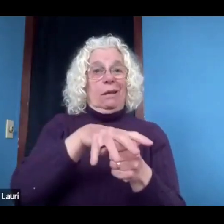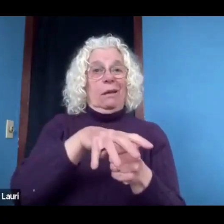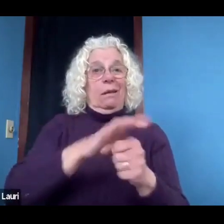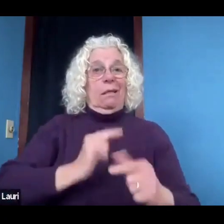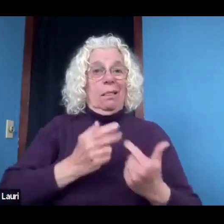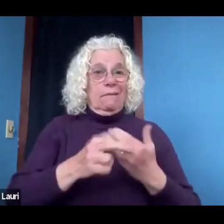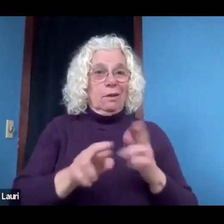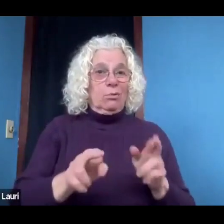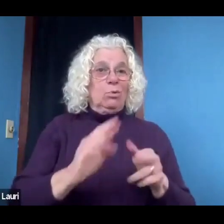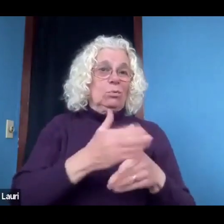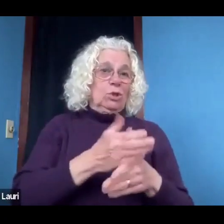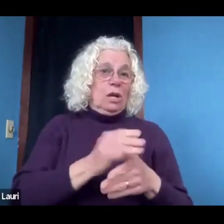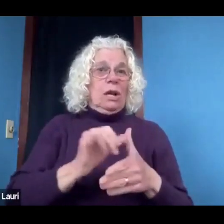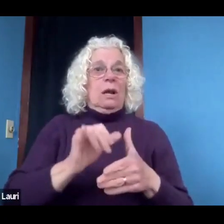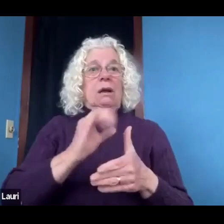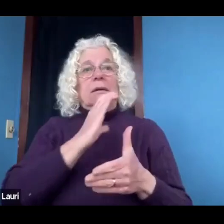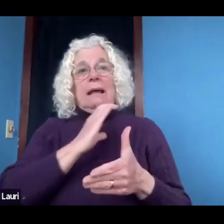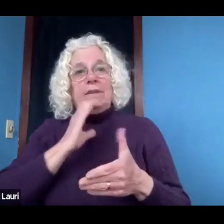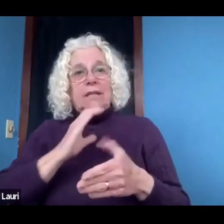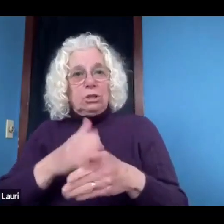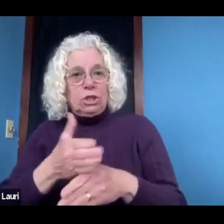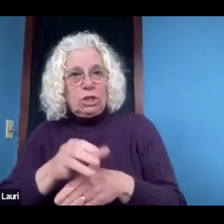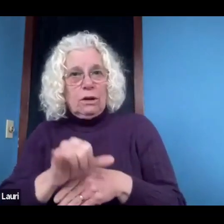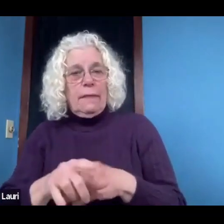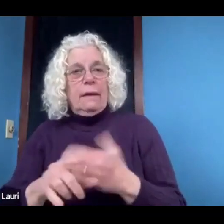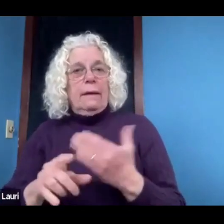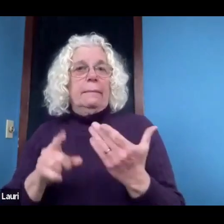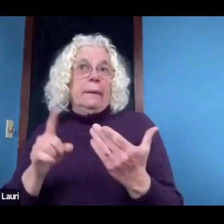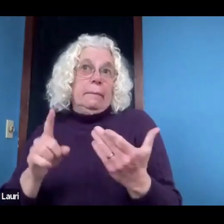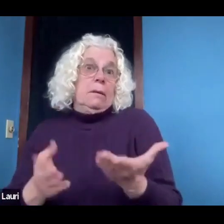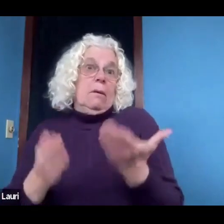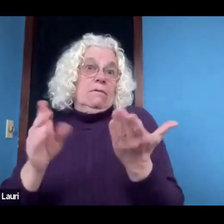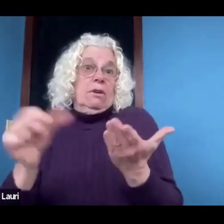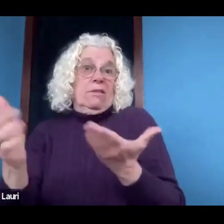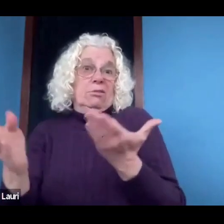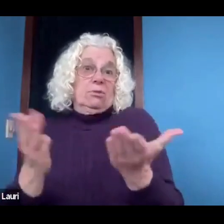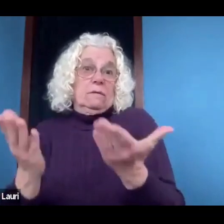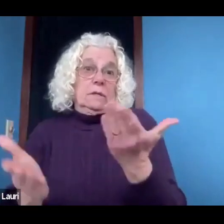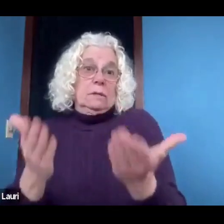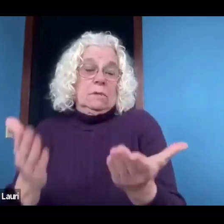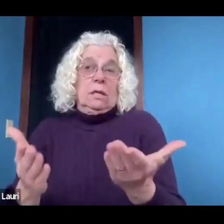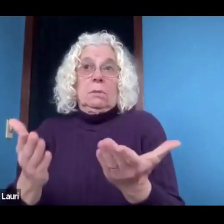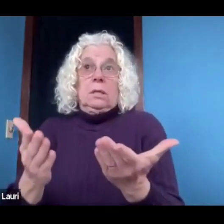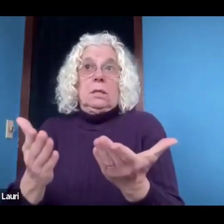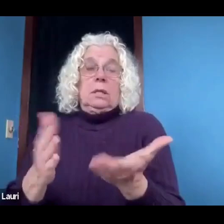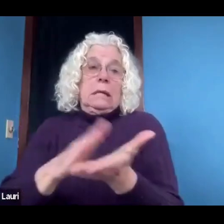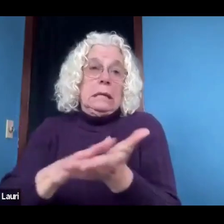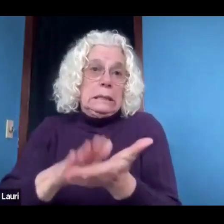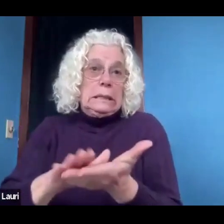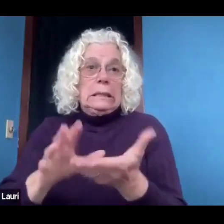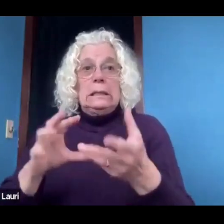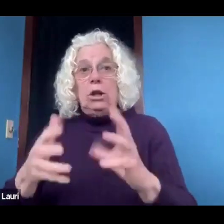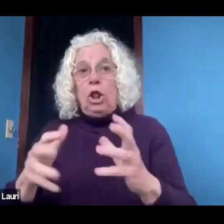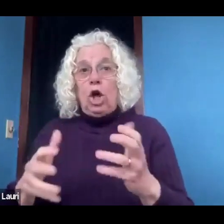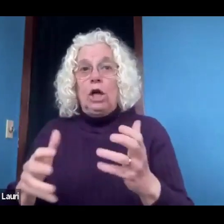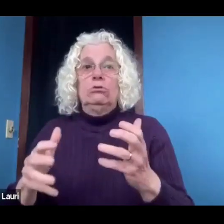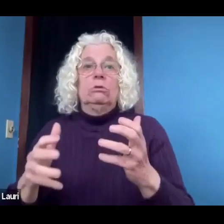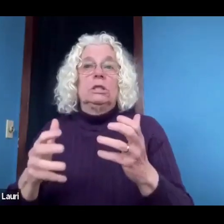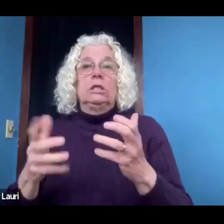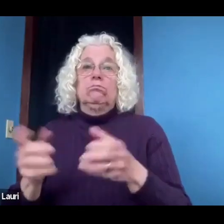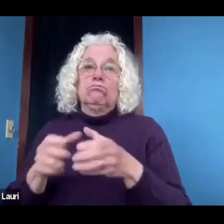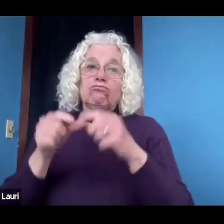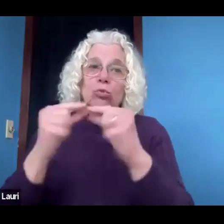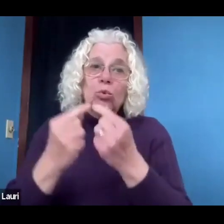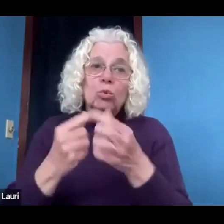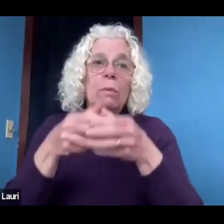dining rooms, cafeterias are shared. And they may offer other services like cleaning, laundry, help during outings, and personal